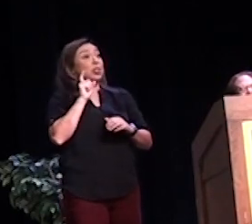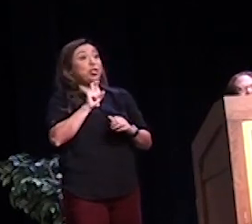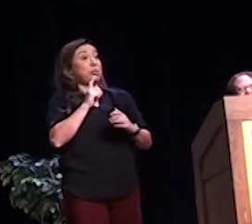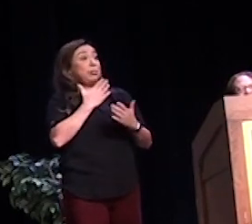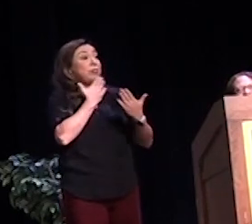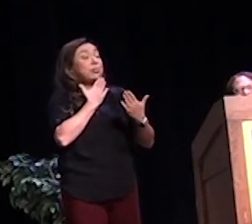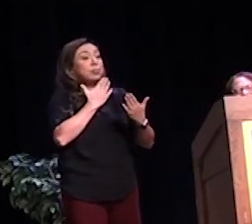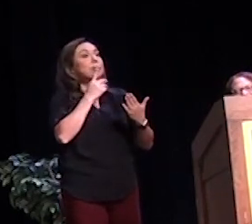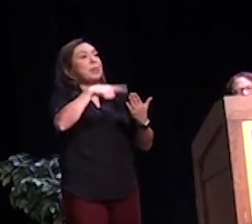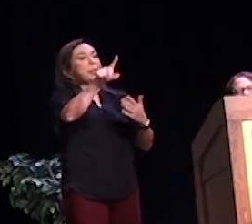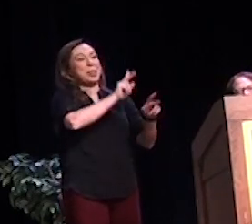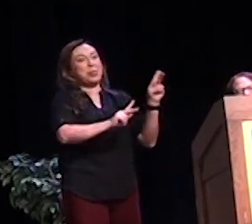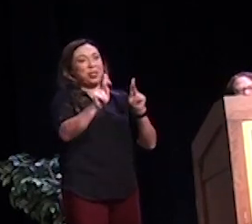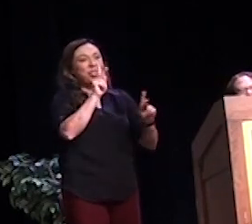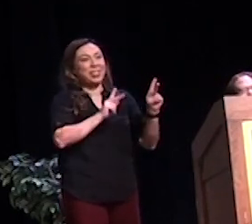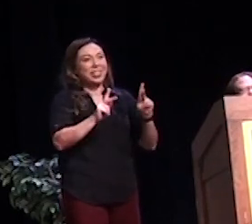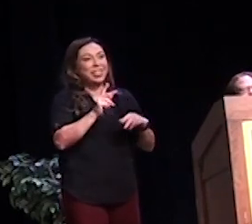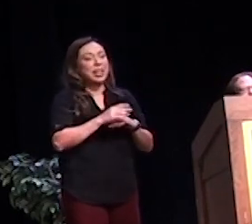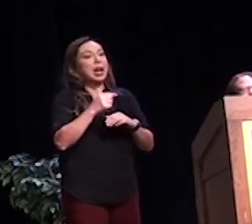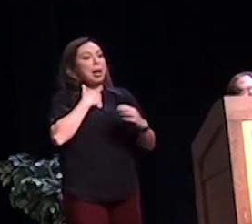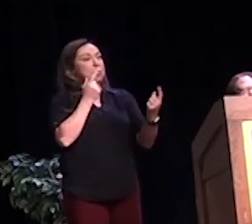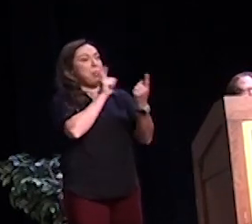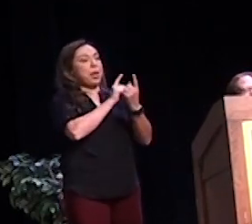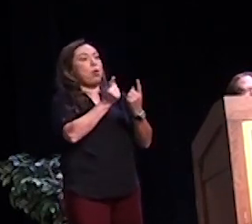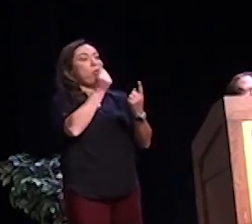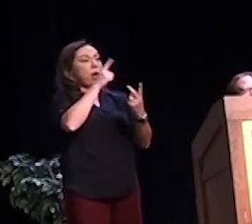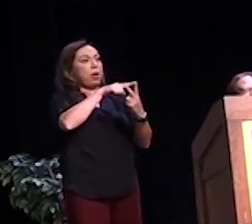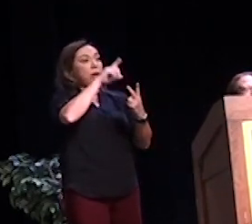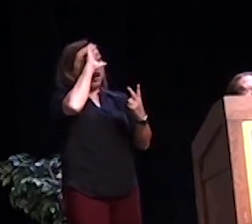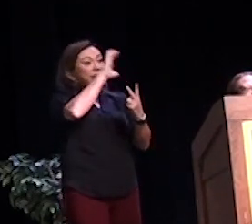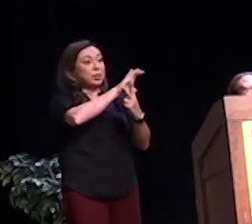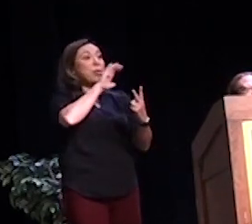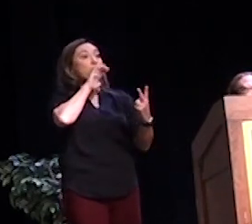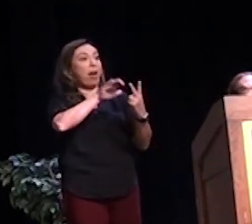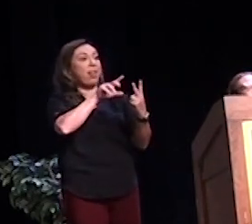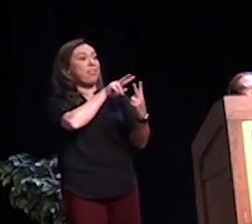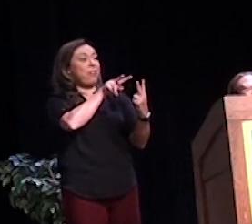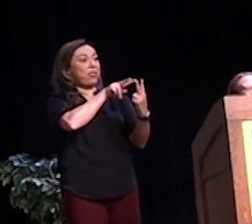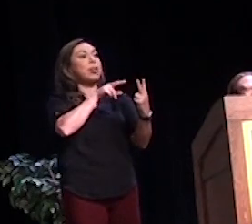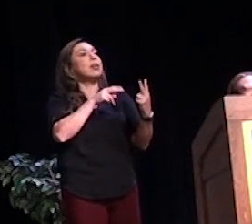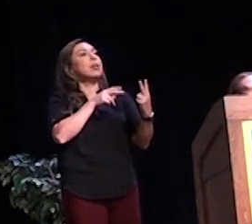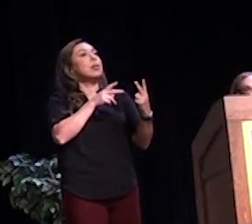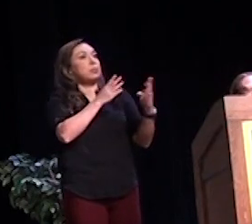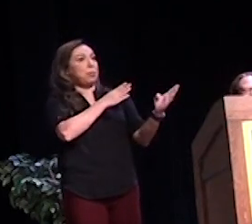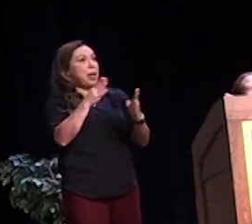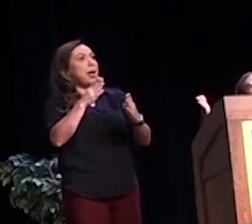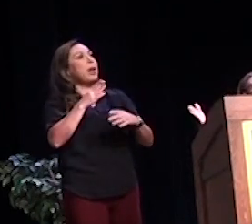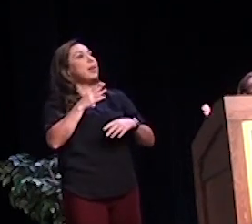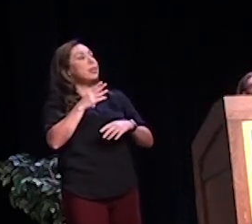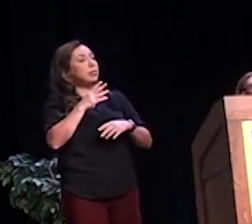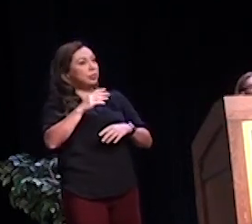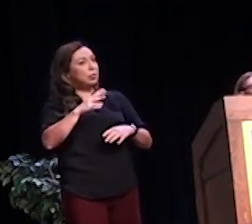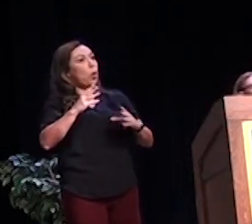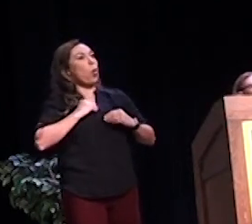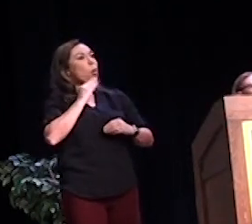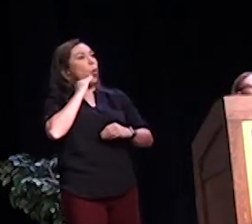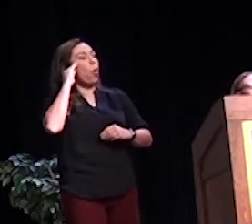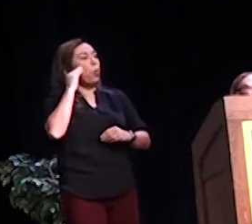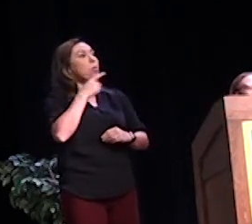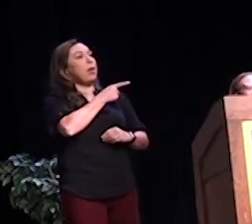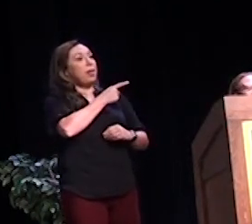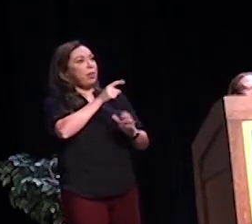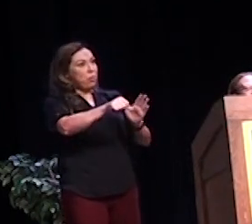I was able to meet a husband and wife who are going to be one of the proud homeowners, and they very proudly showed me